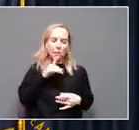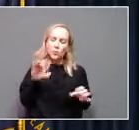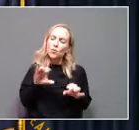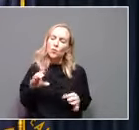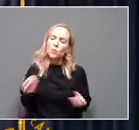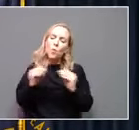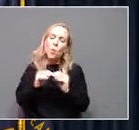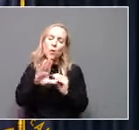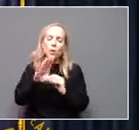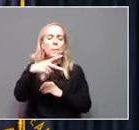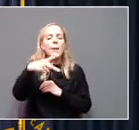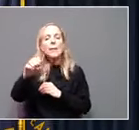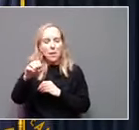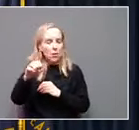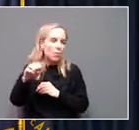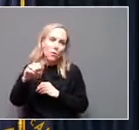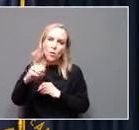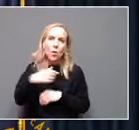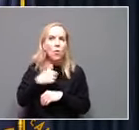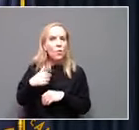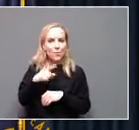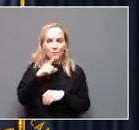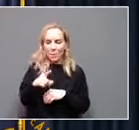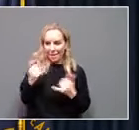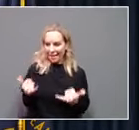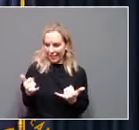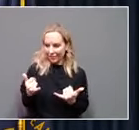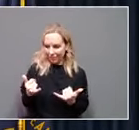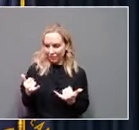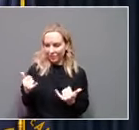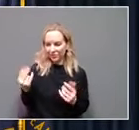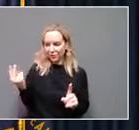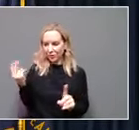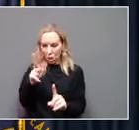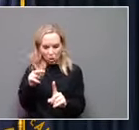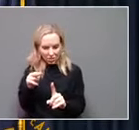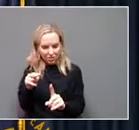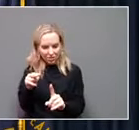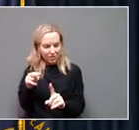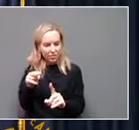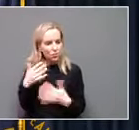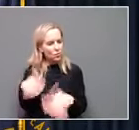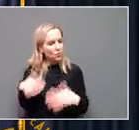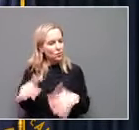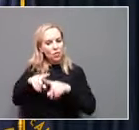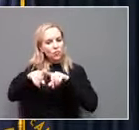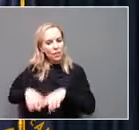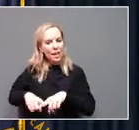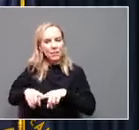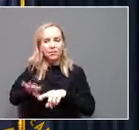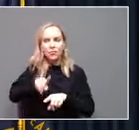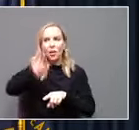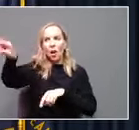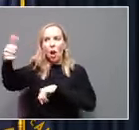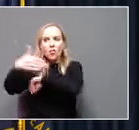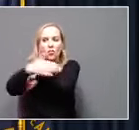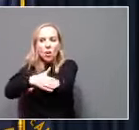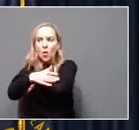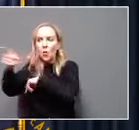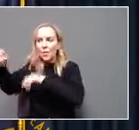PPE. I mean, we were just like now when we look at being reliant on things overseas and what they can do to our